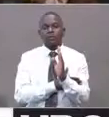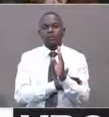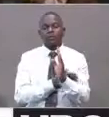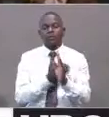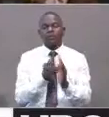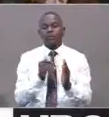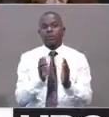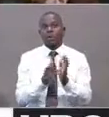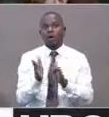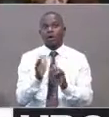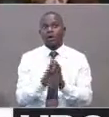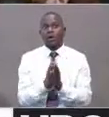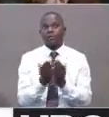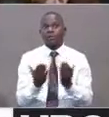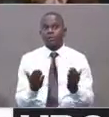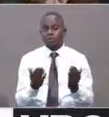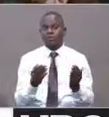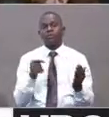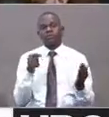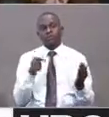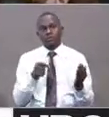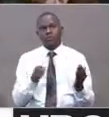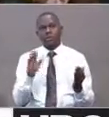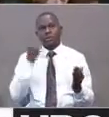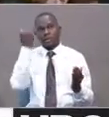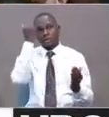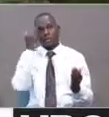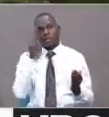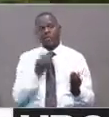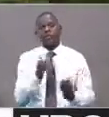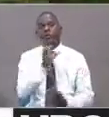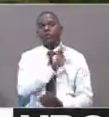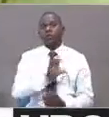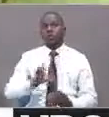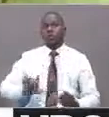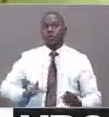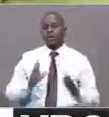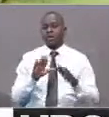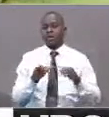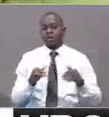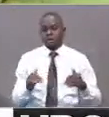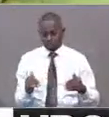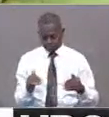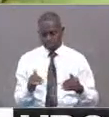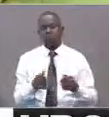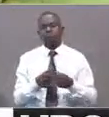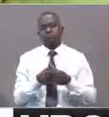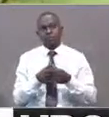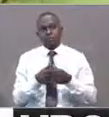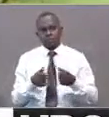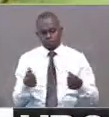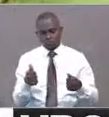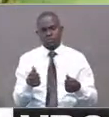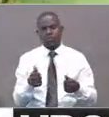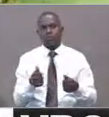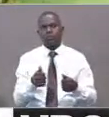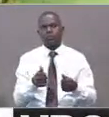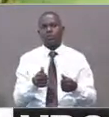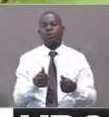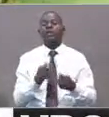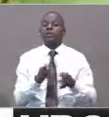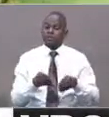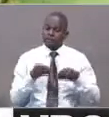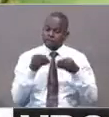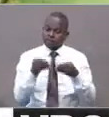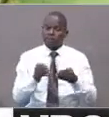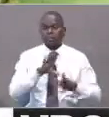the Bible that the justice of God is either retributive or remunerative. He